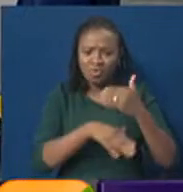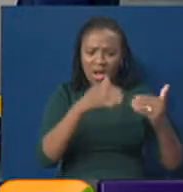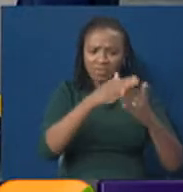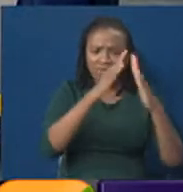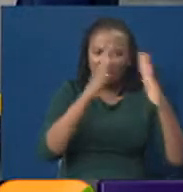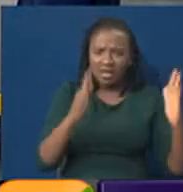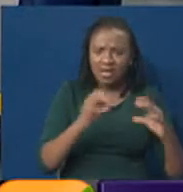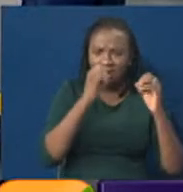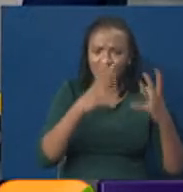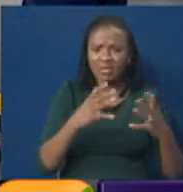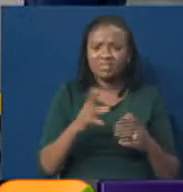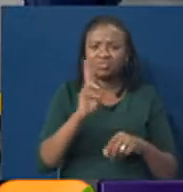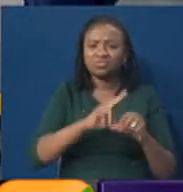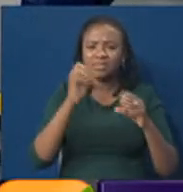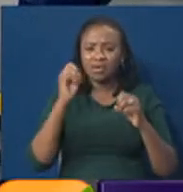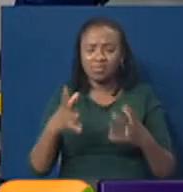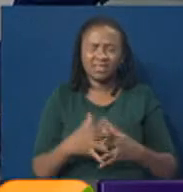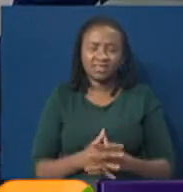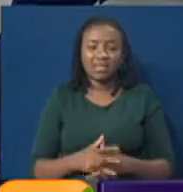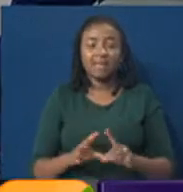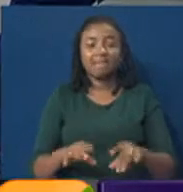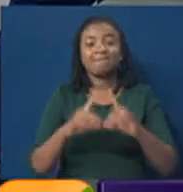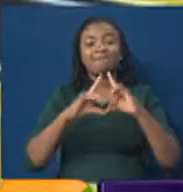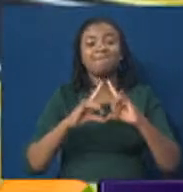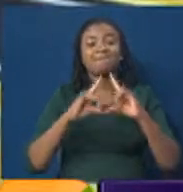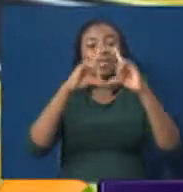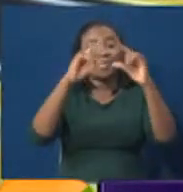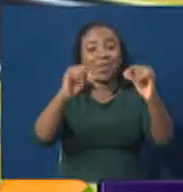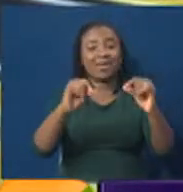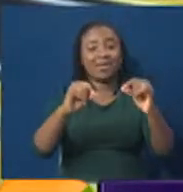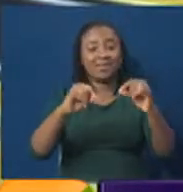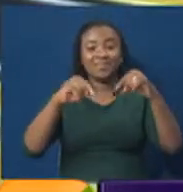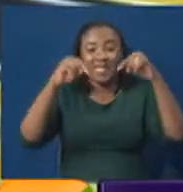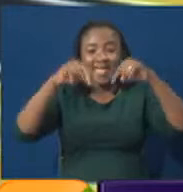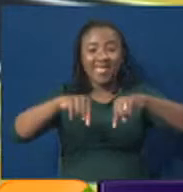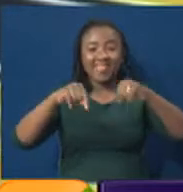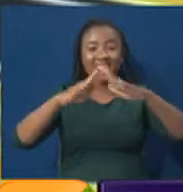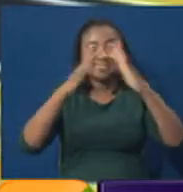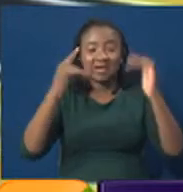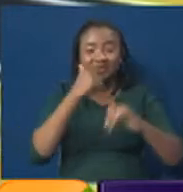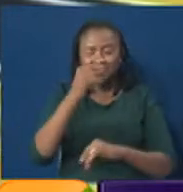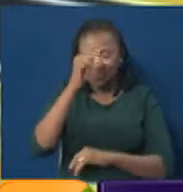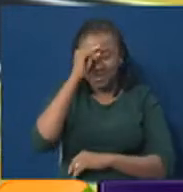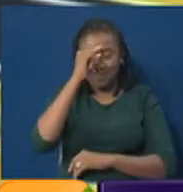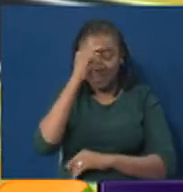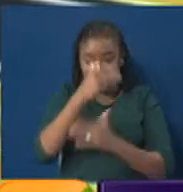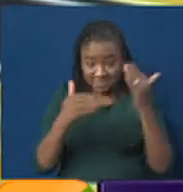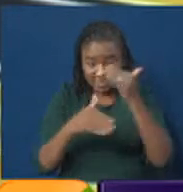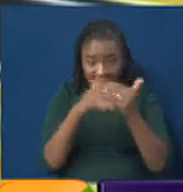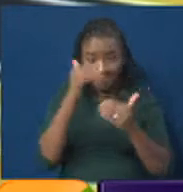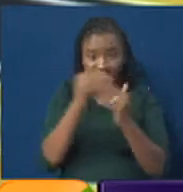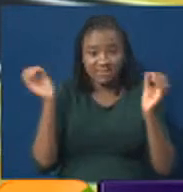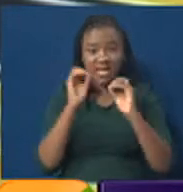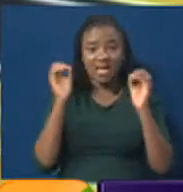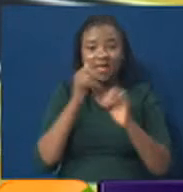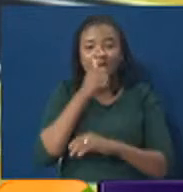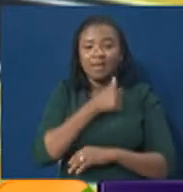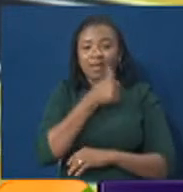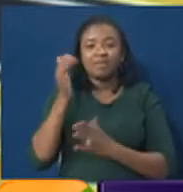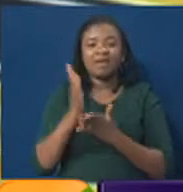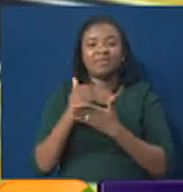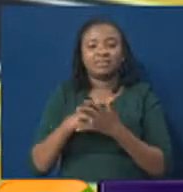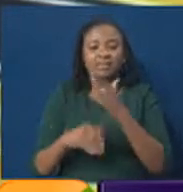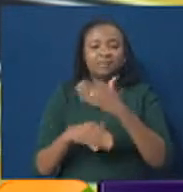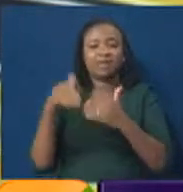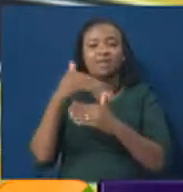at how much? Let me say this. Today, these houses are not being built by government, even today. They are being built by private sector.